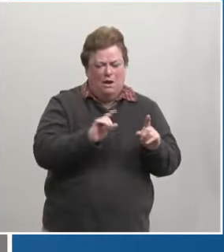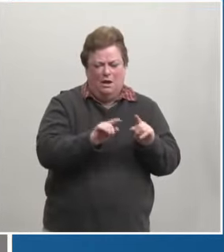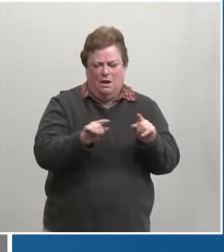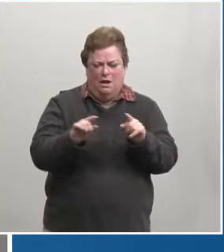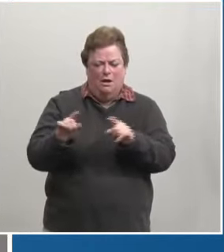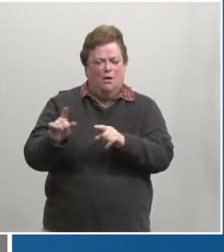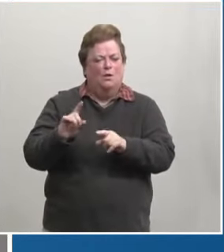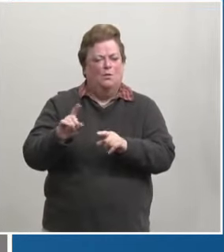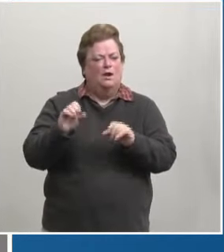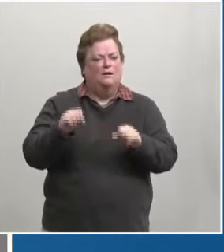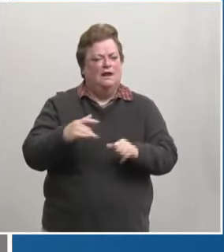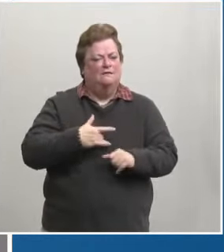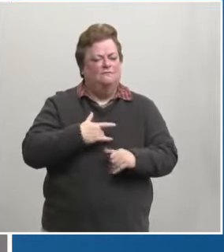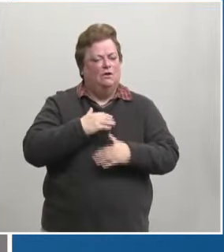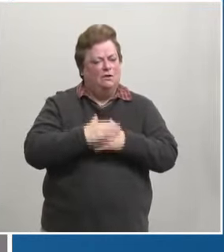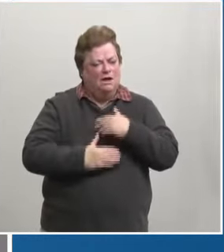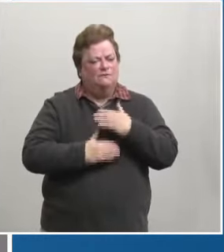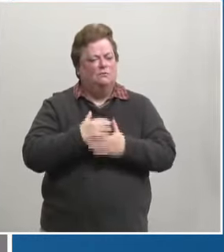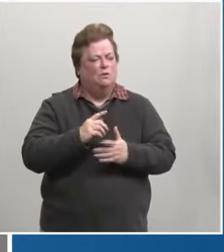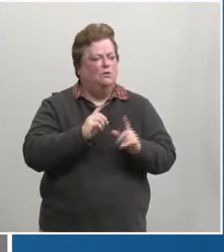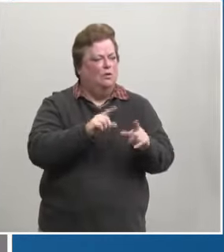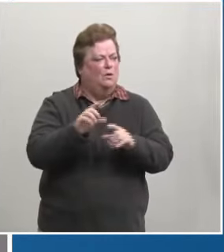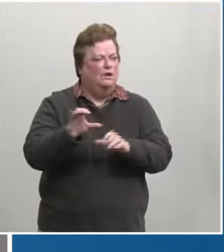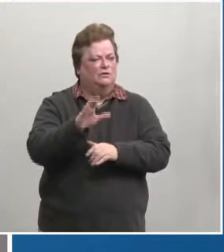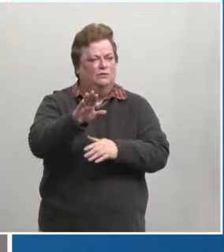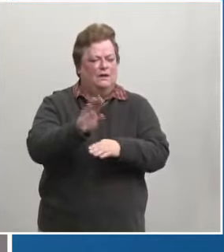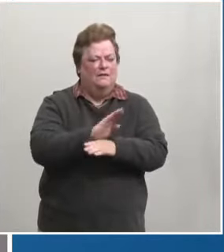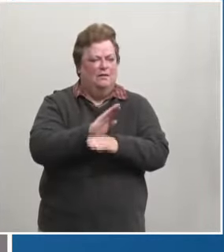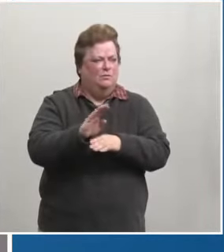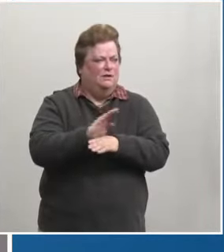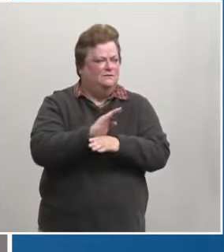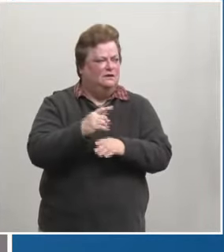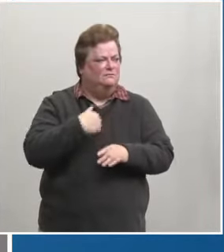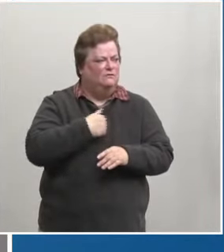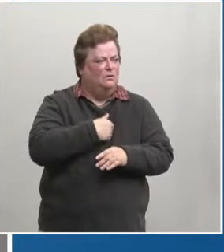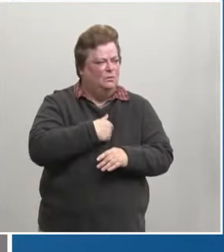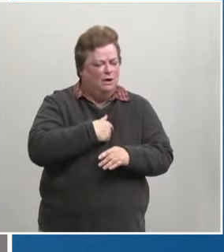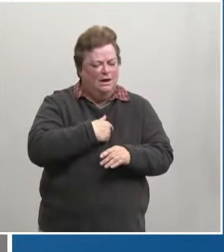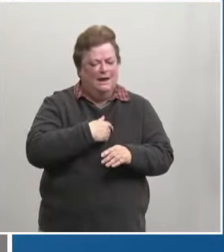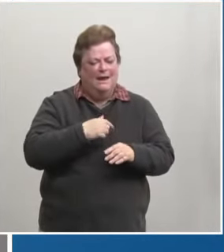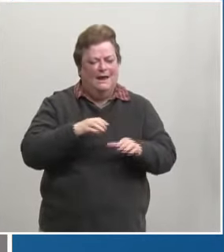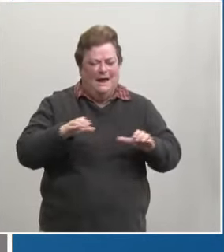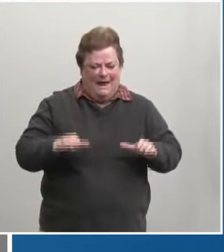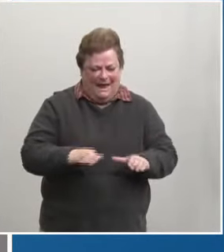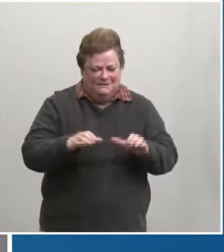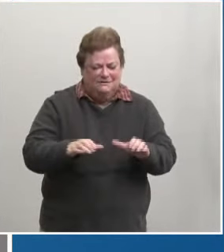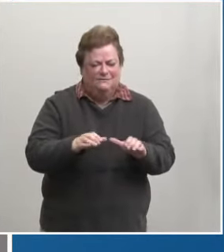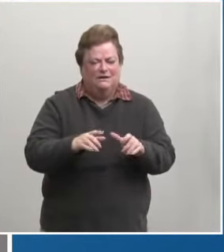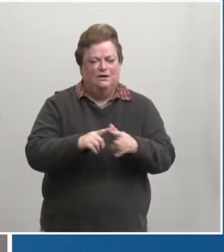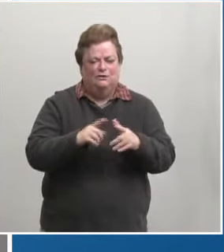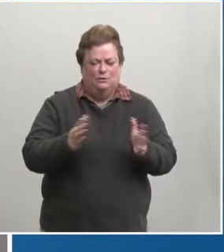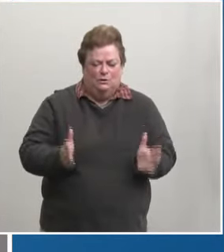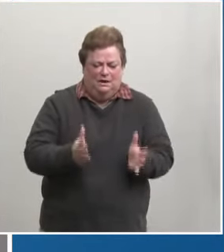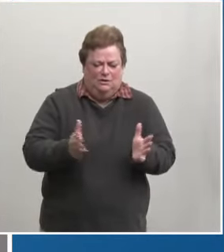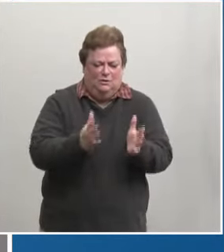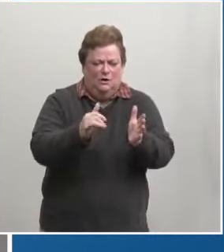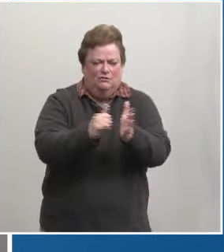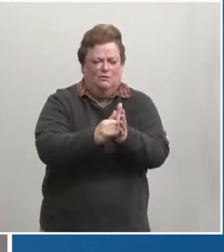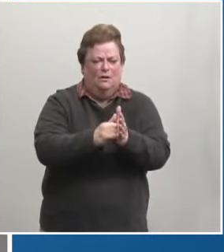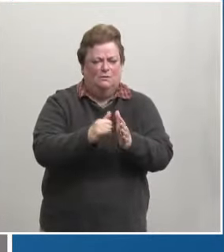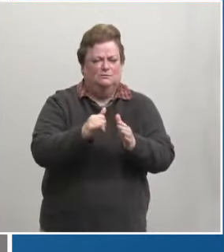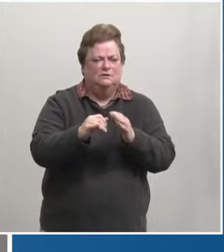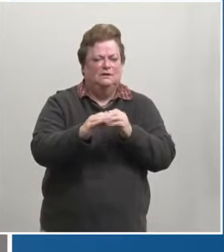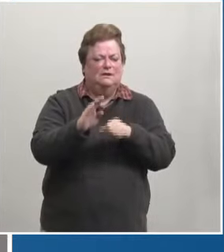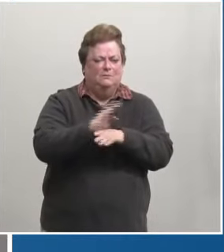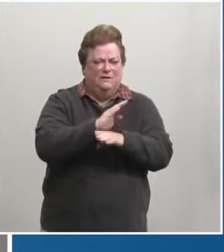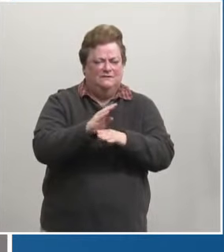might feel even more comfortable doing business. And so we are actively trying to support or lift up those businesses and make